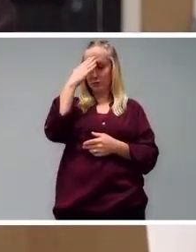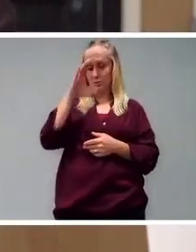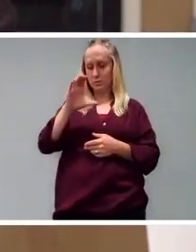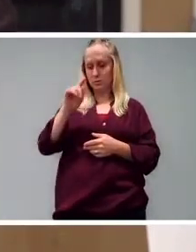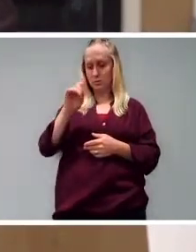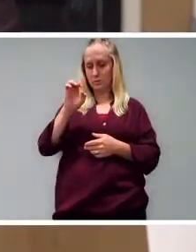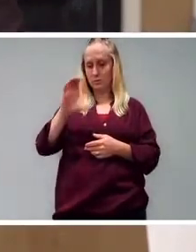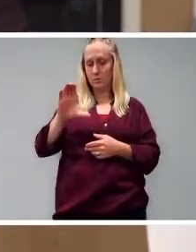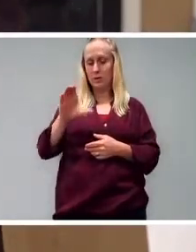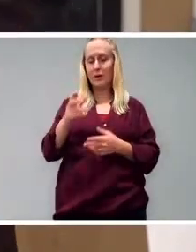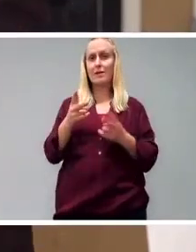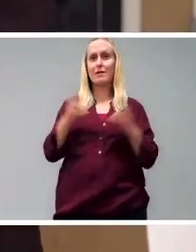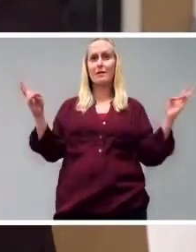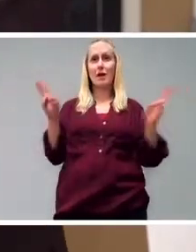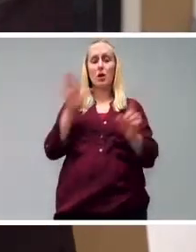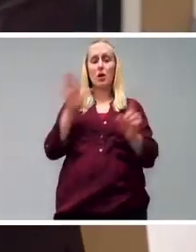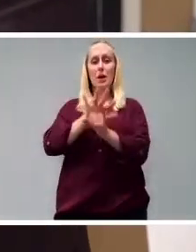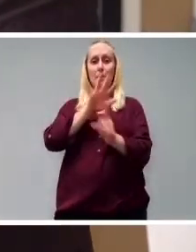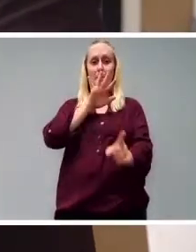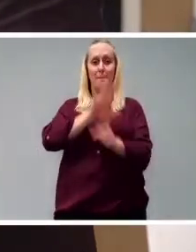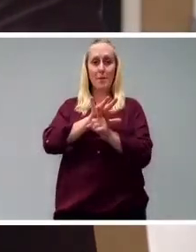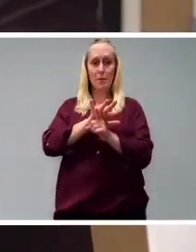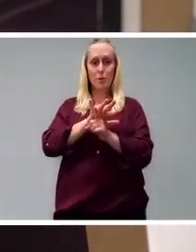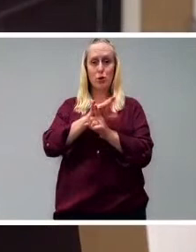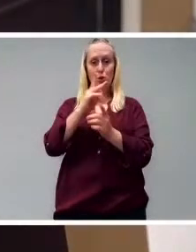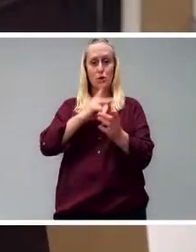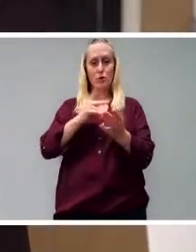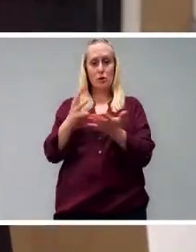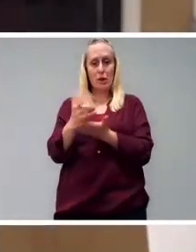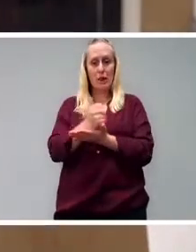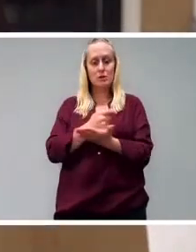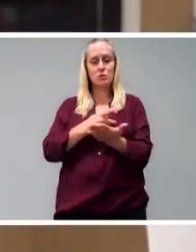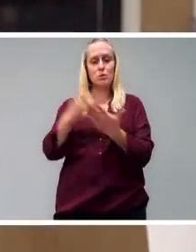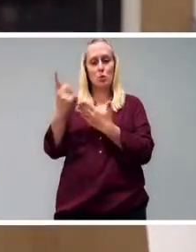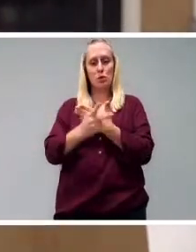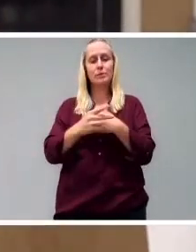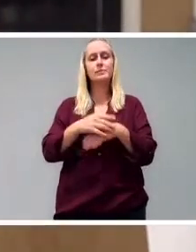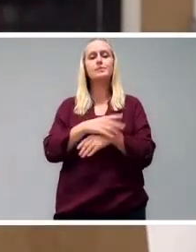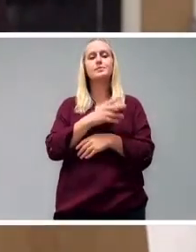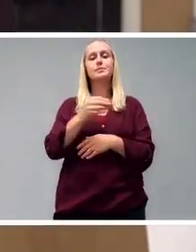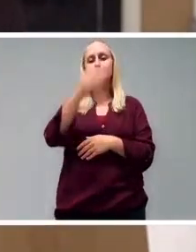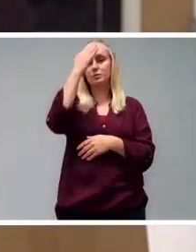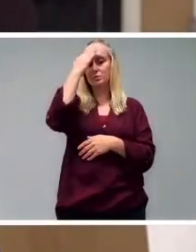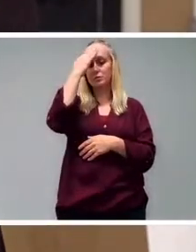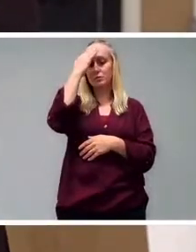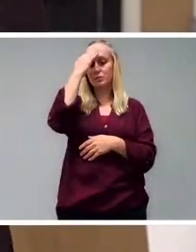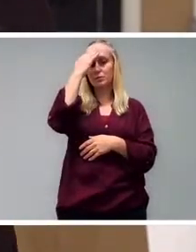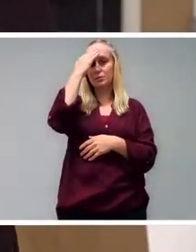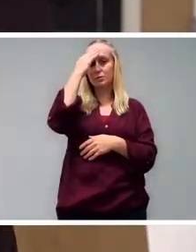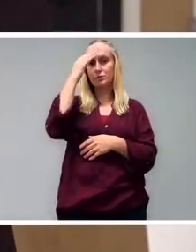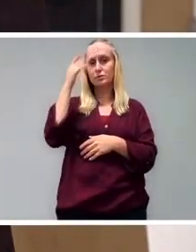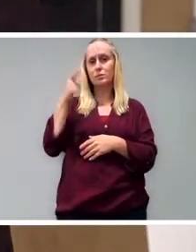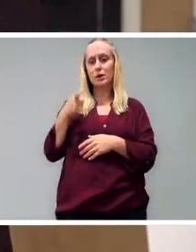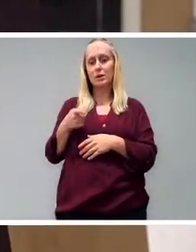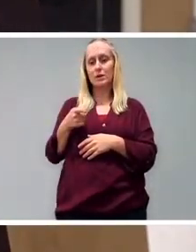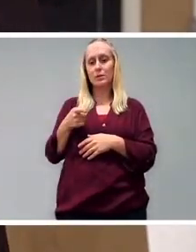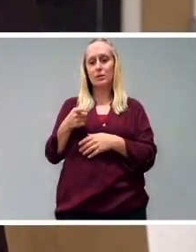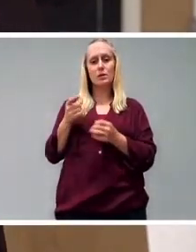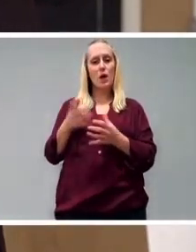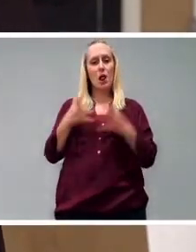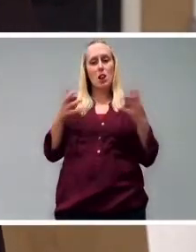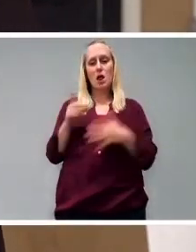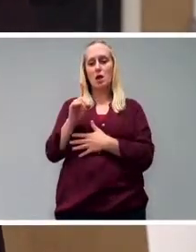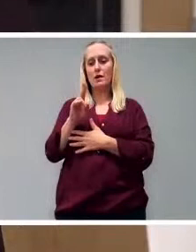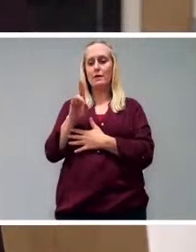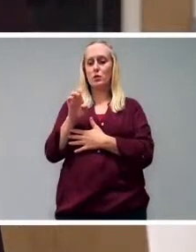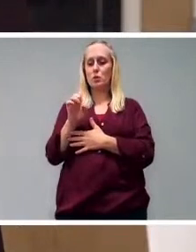highly popular and innovative collection of programs. We also know that there's been extensive due diligence conducted over